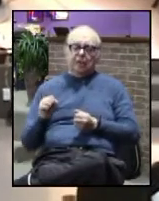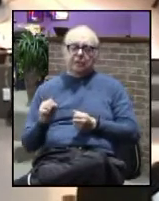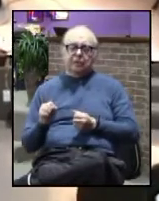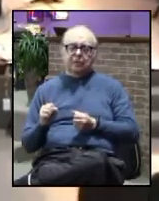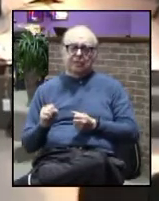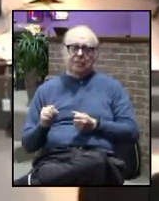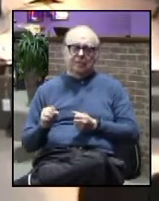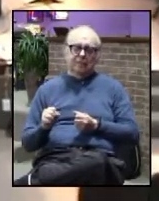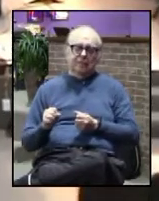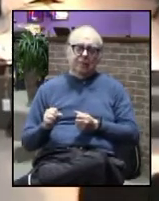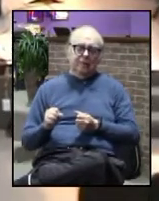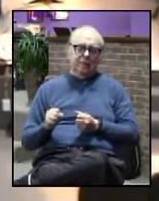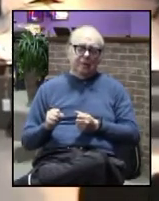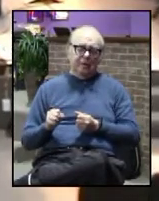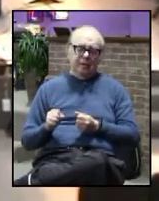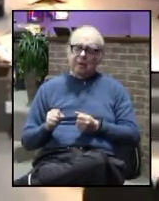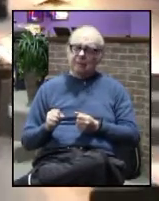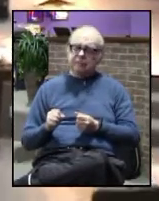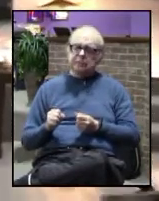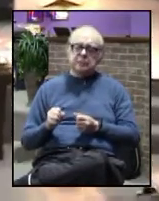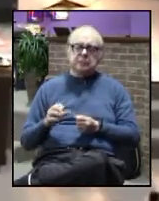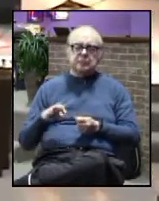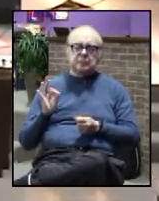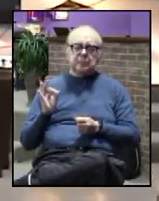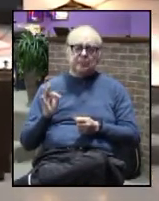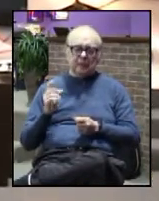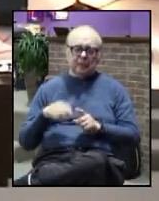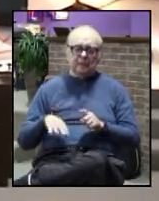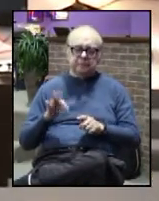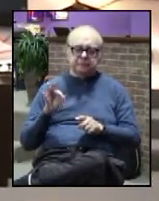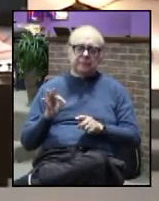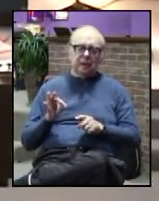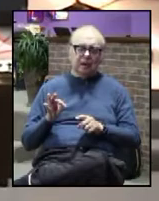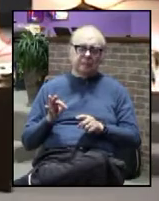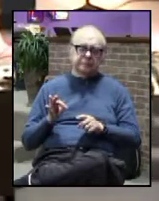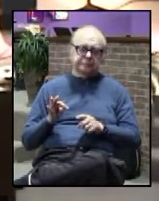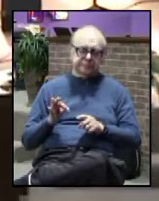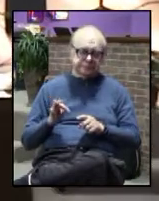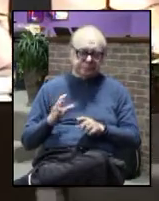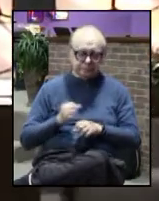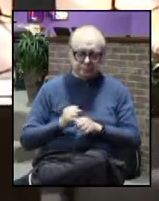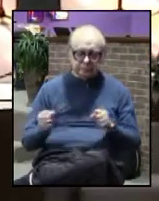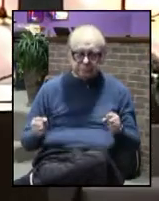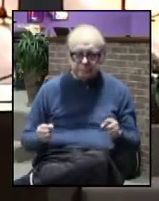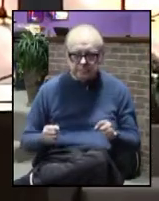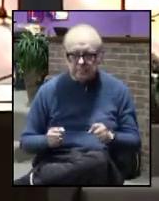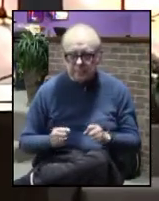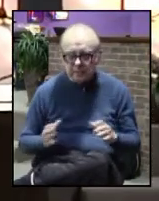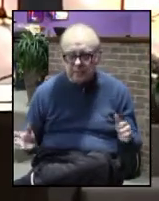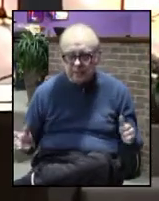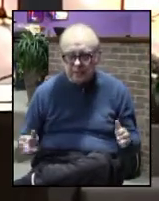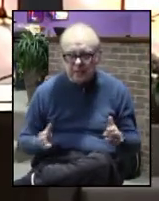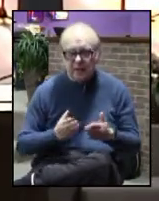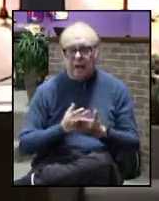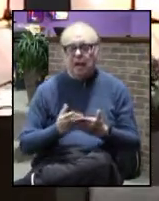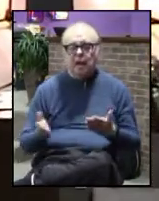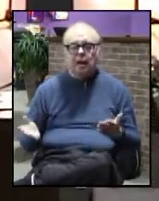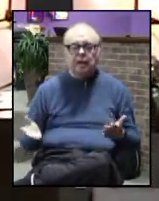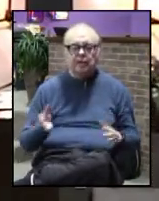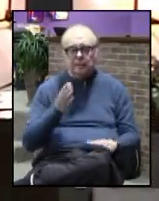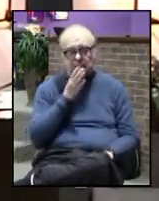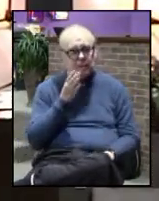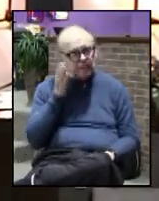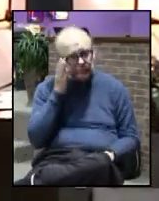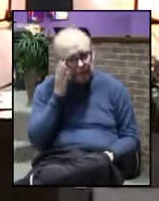And if you ain't got one, you need to go find one. And if you can't find one of those, just go get you one of those big things at Farm and Fleet or